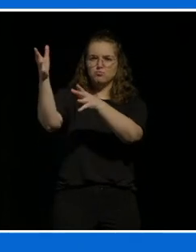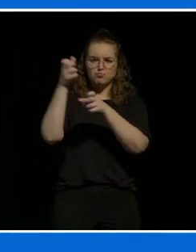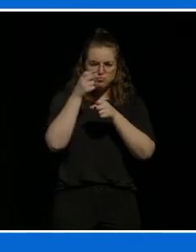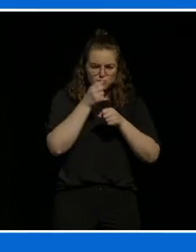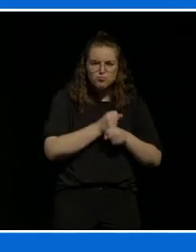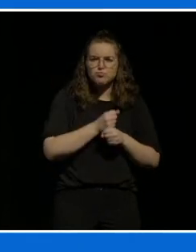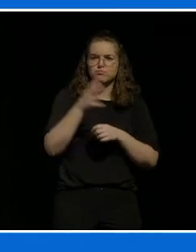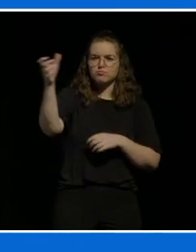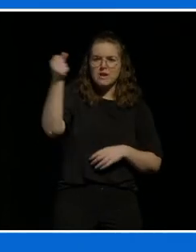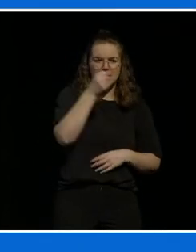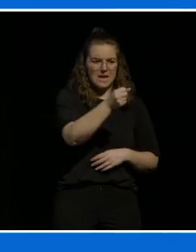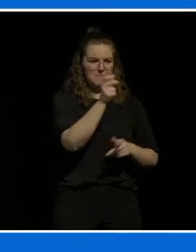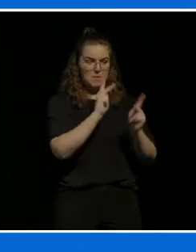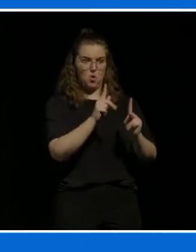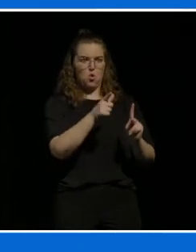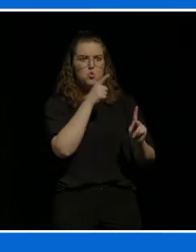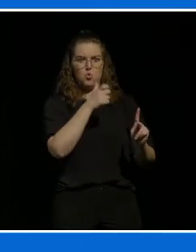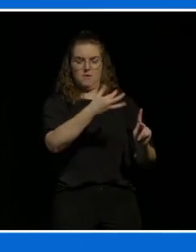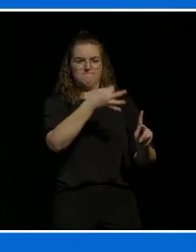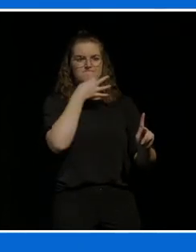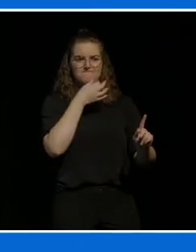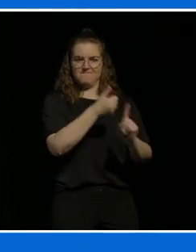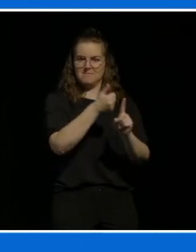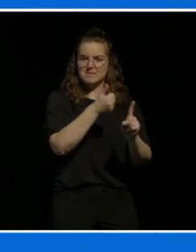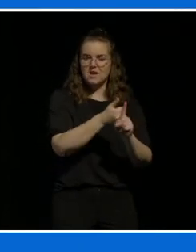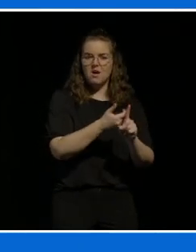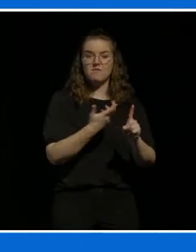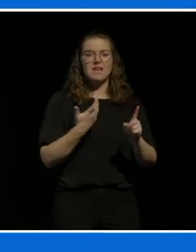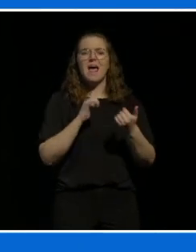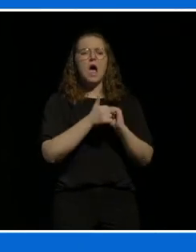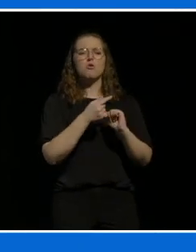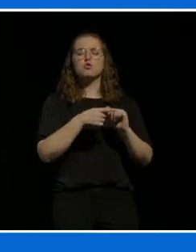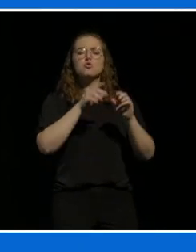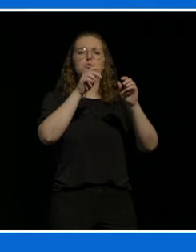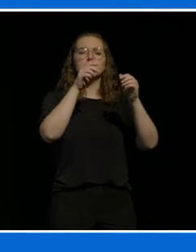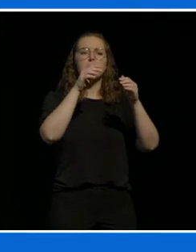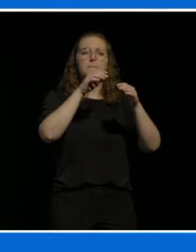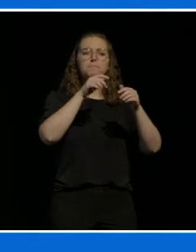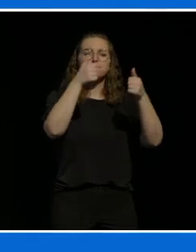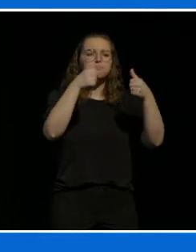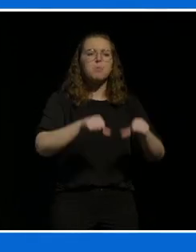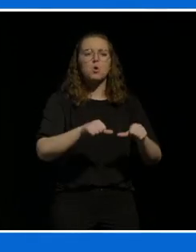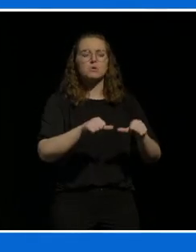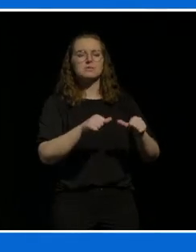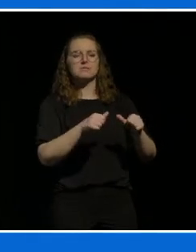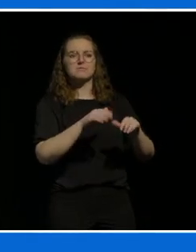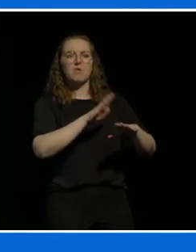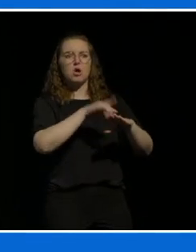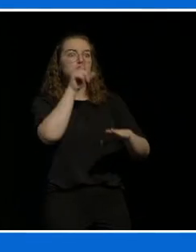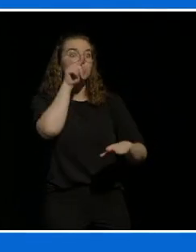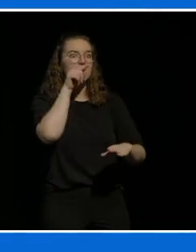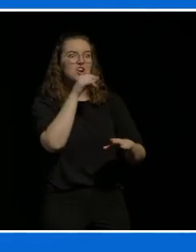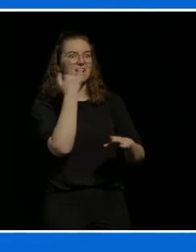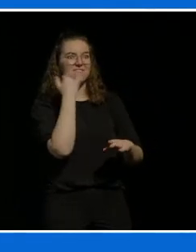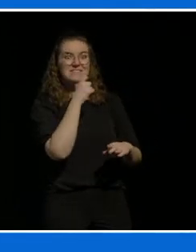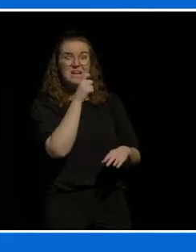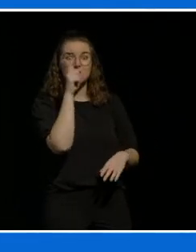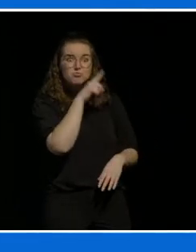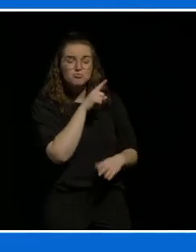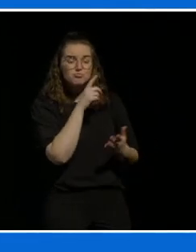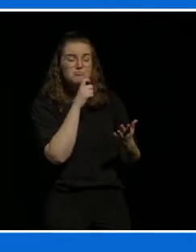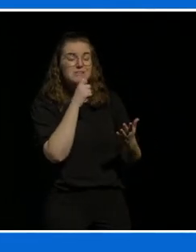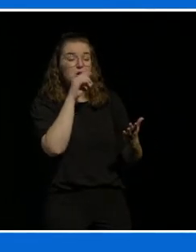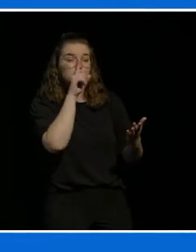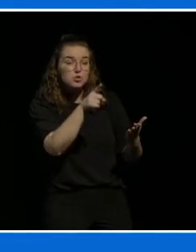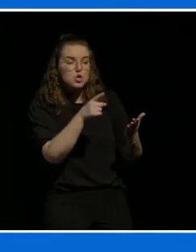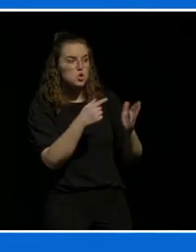accurate? Then how do you put tags on it, whether it's on Twitter saying this actually is not true, which has been great, I think, especially since like Elon